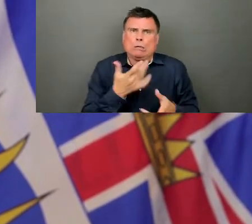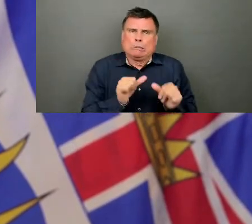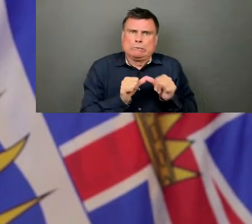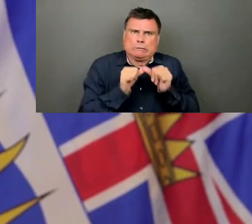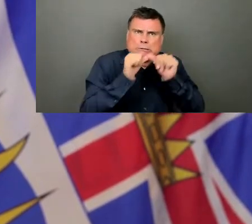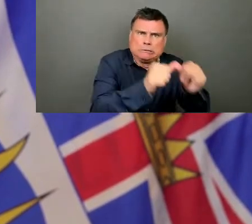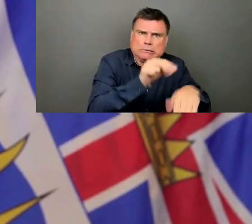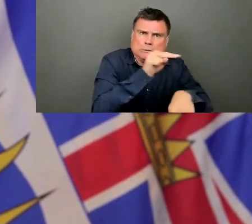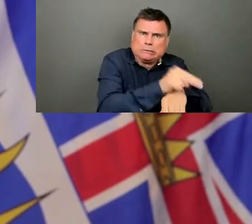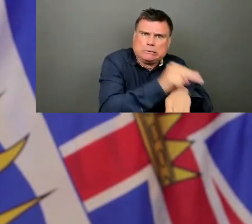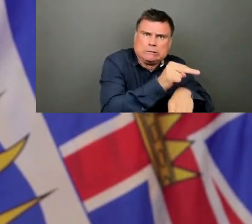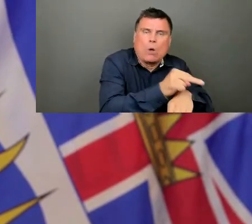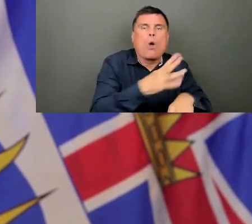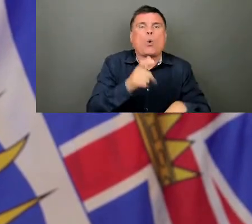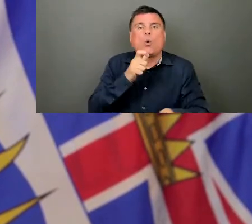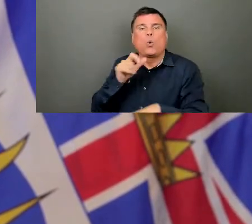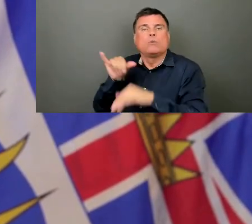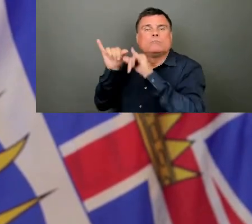working those through